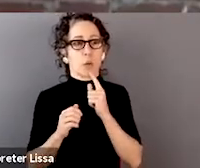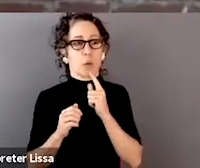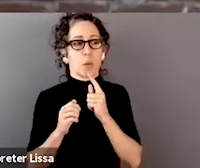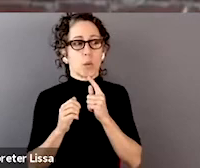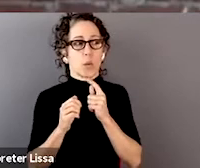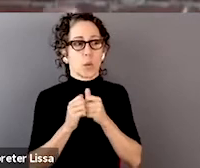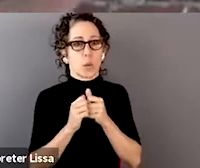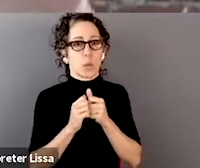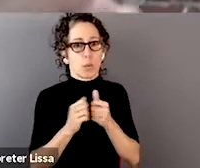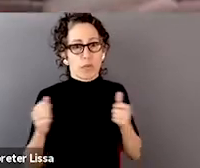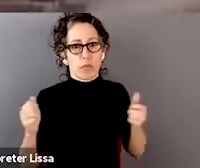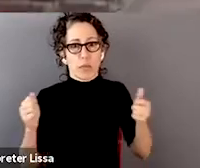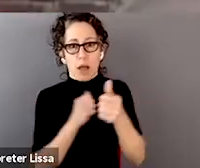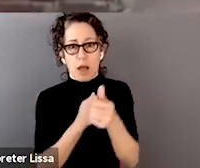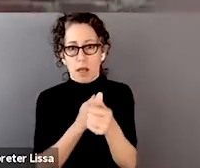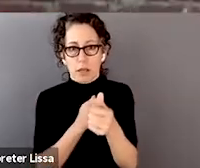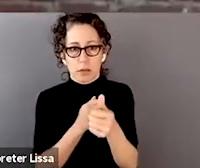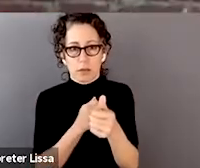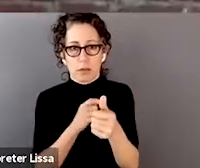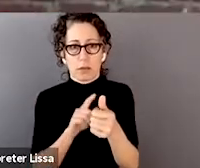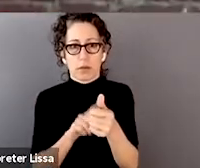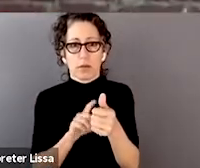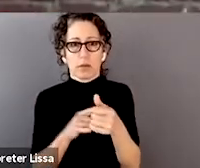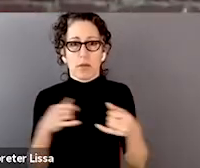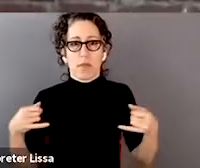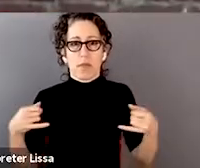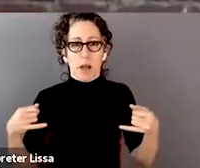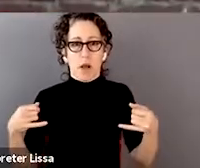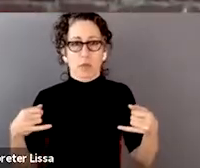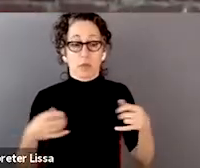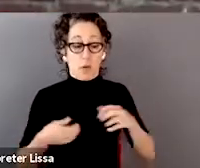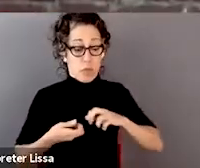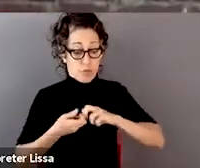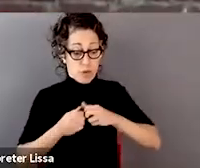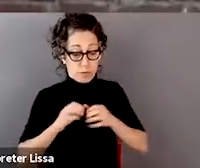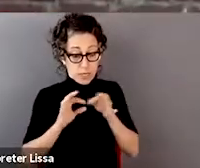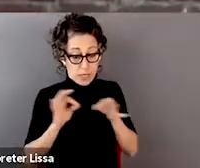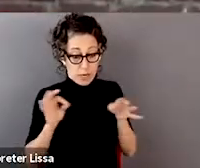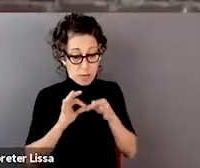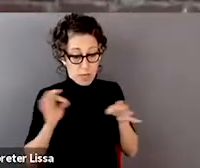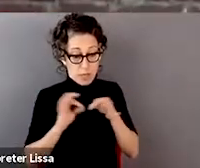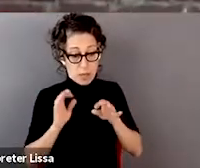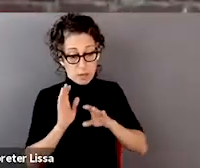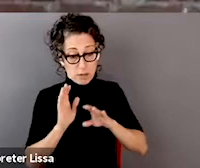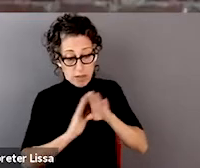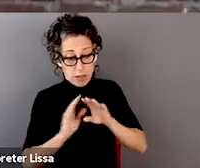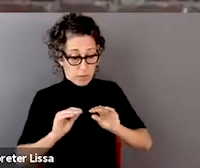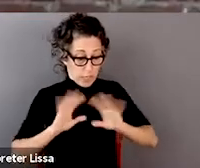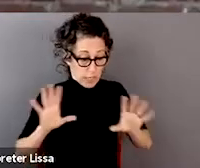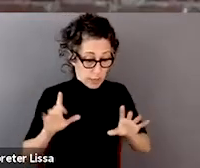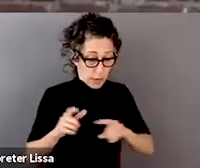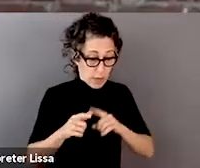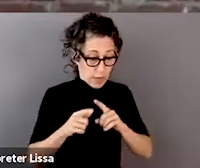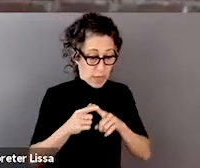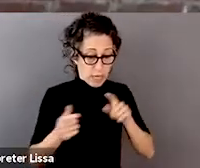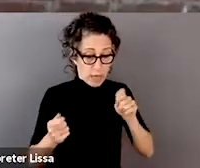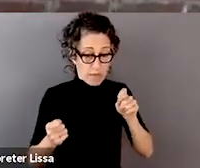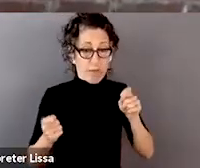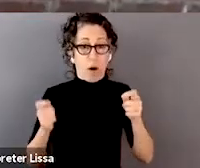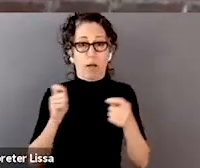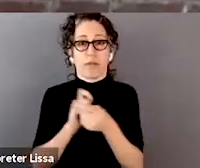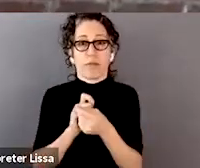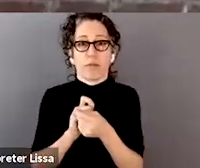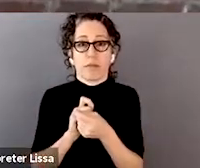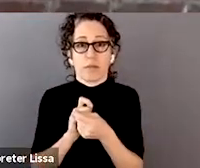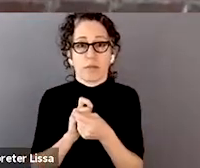uh the bounds of just the problem statement as it is right now to continue to evolve what what does the problem statement need to be in order for it to